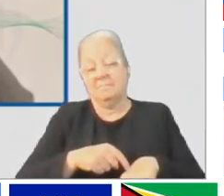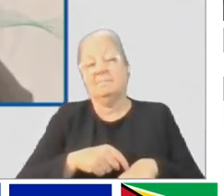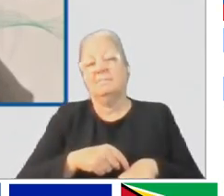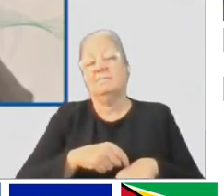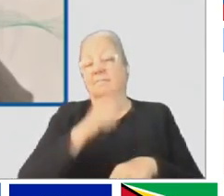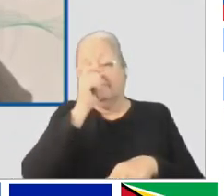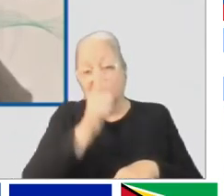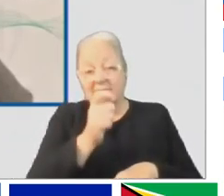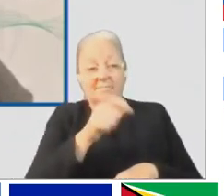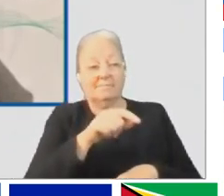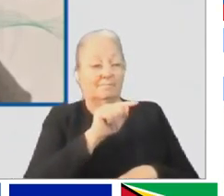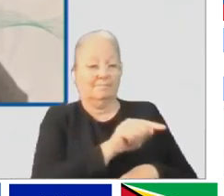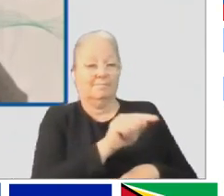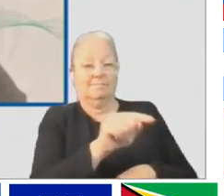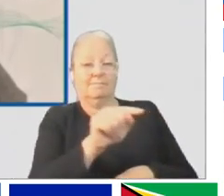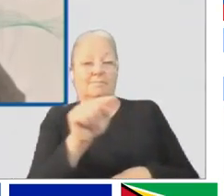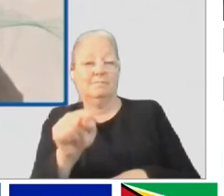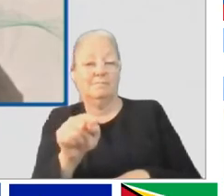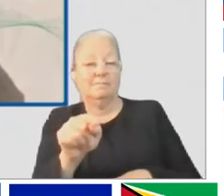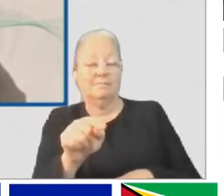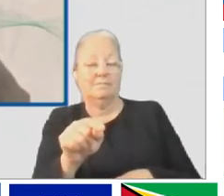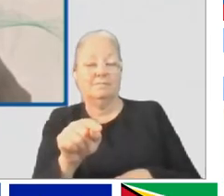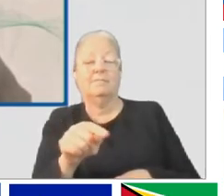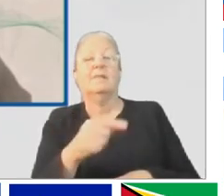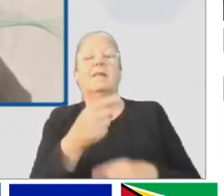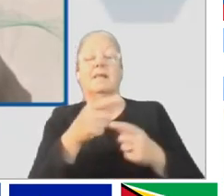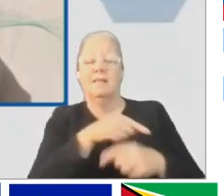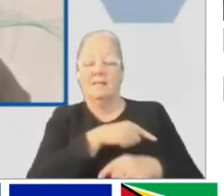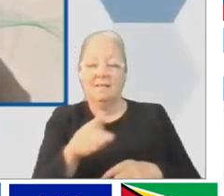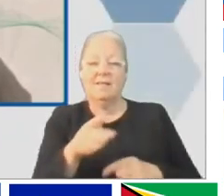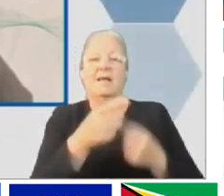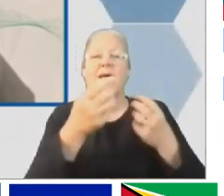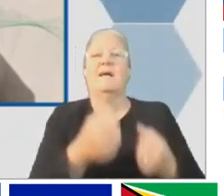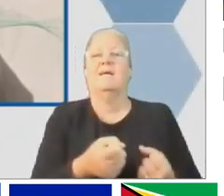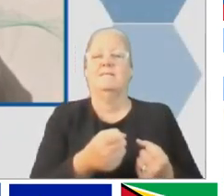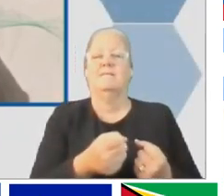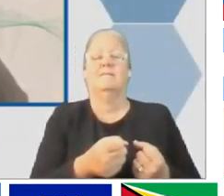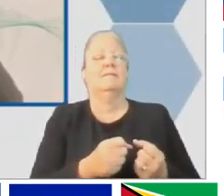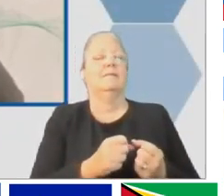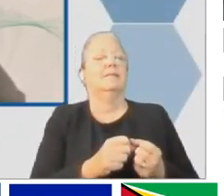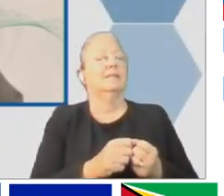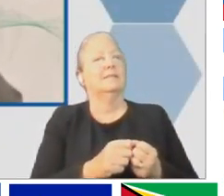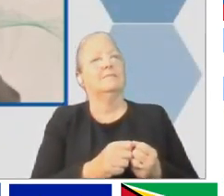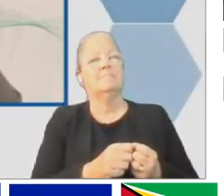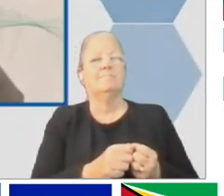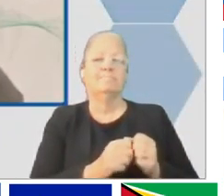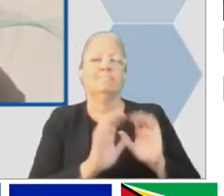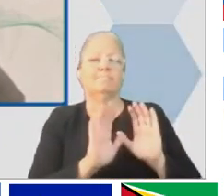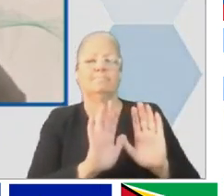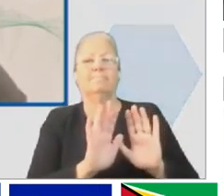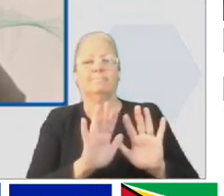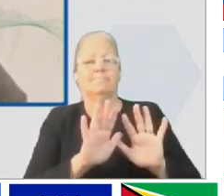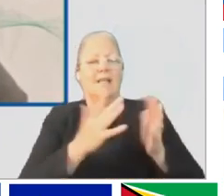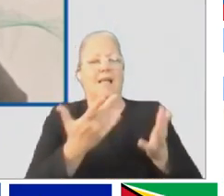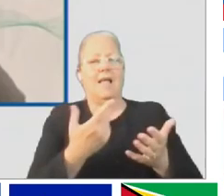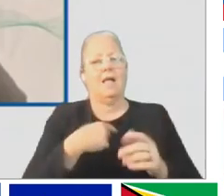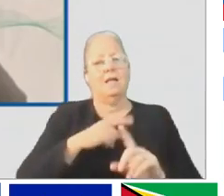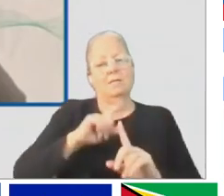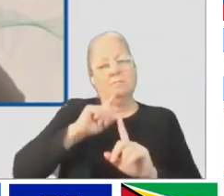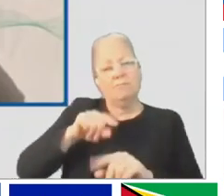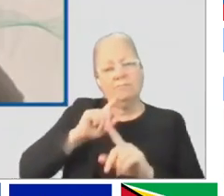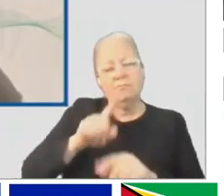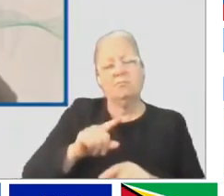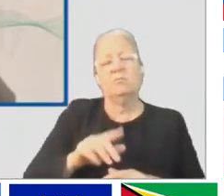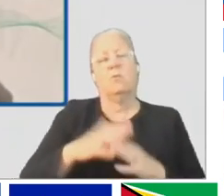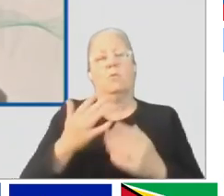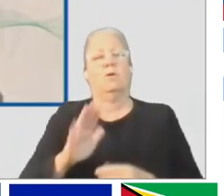themselves have their own reporting requirements and also obligations to